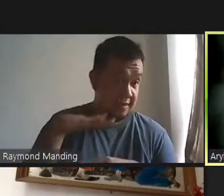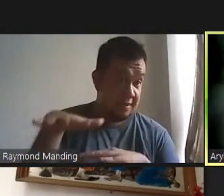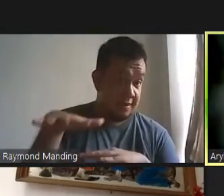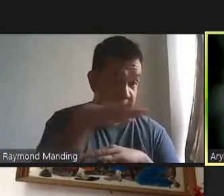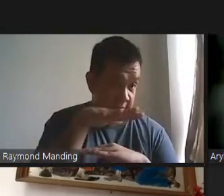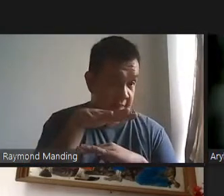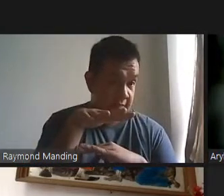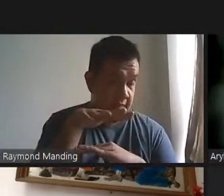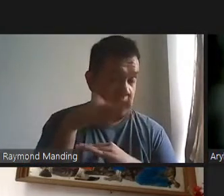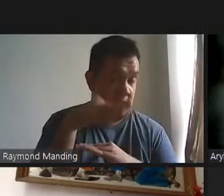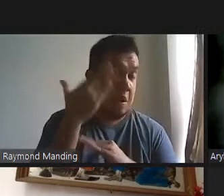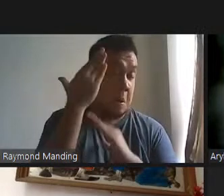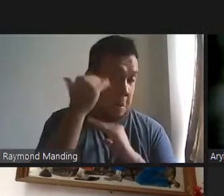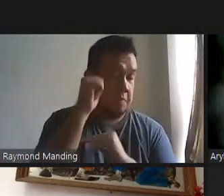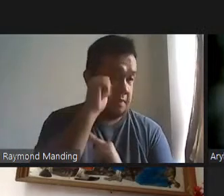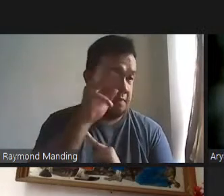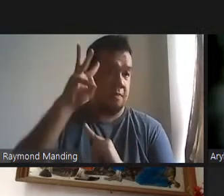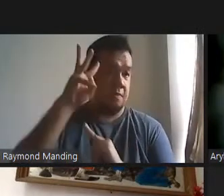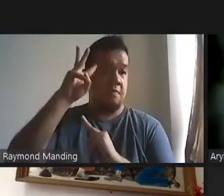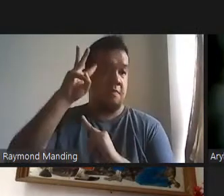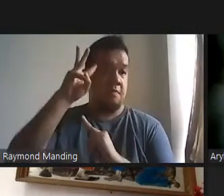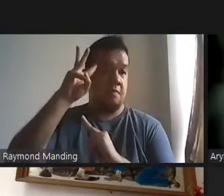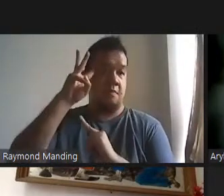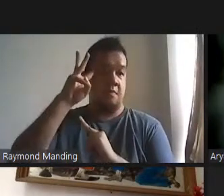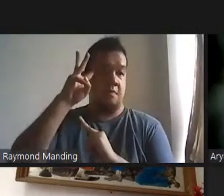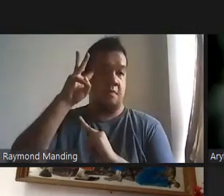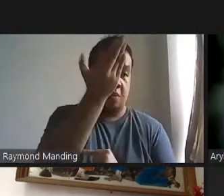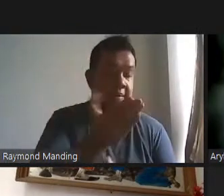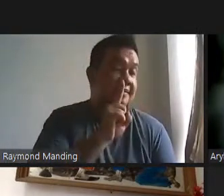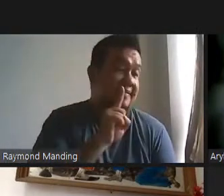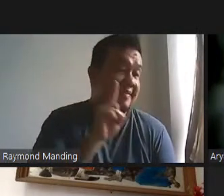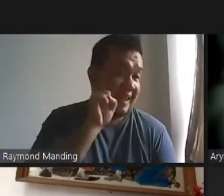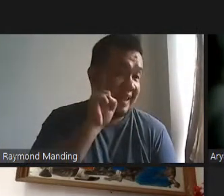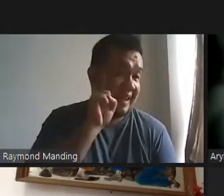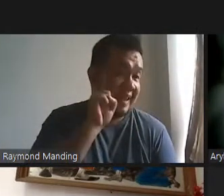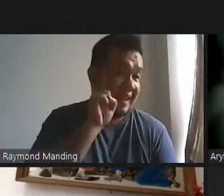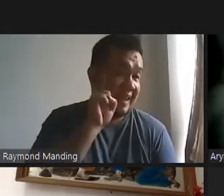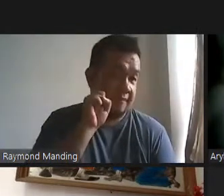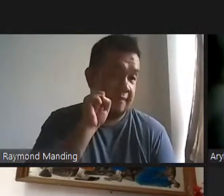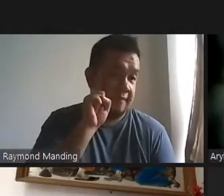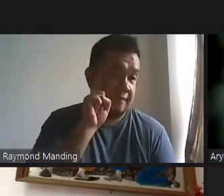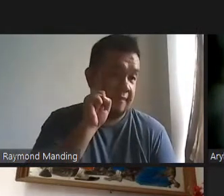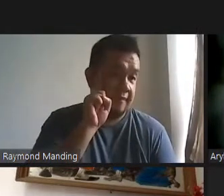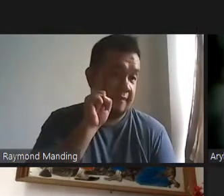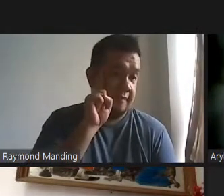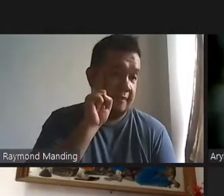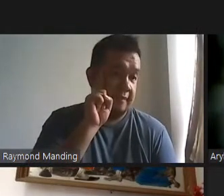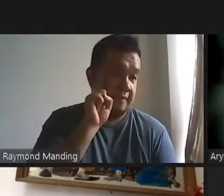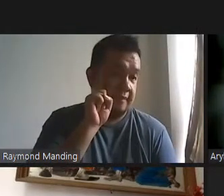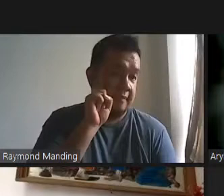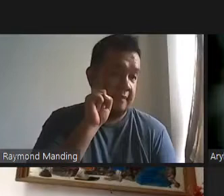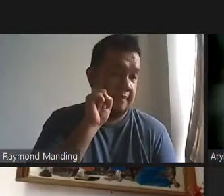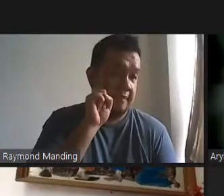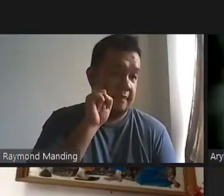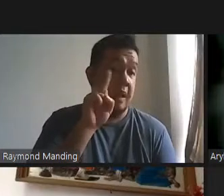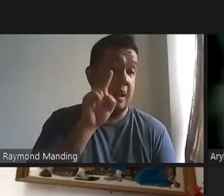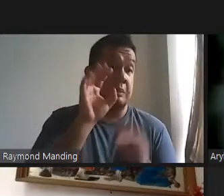Okay, so for the hearing people, I hope mas maging aware kayo about sa deaf.